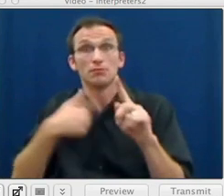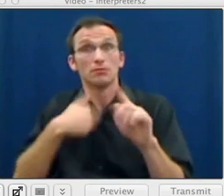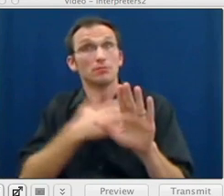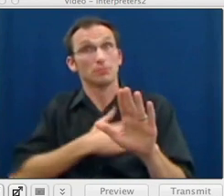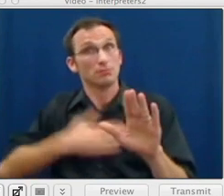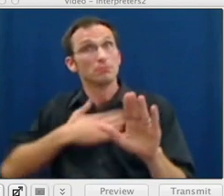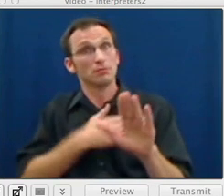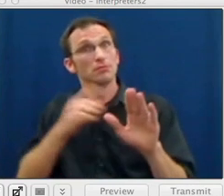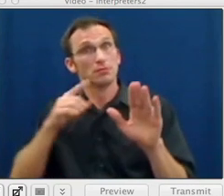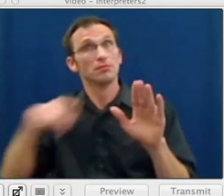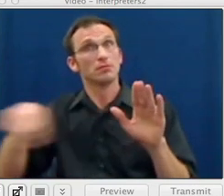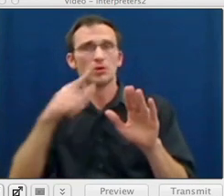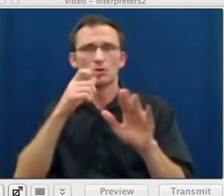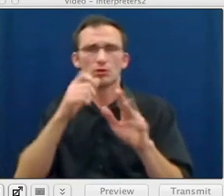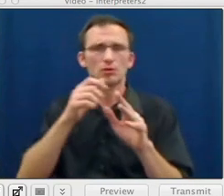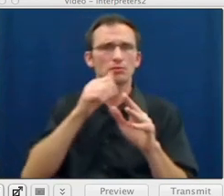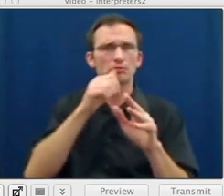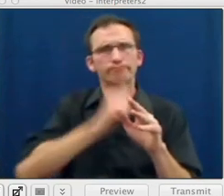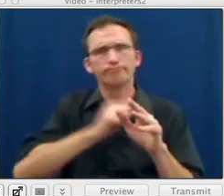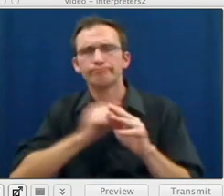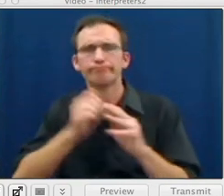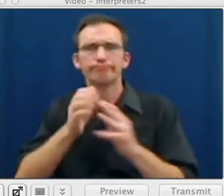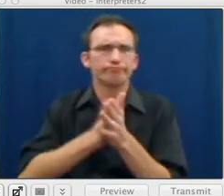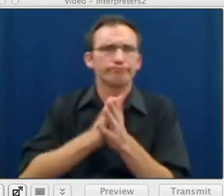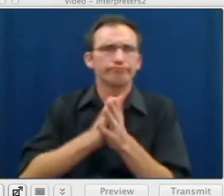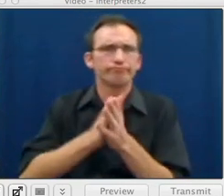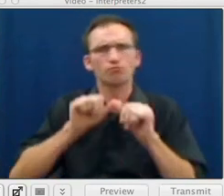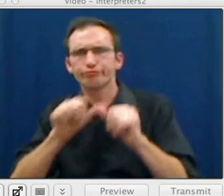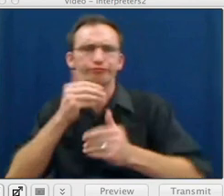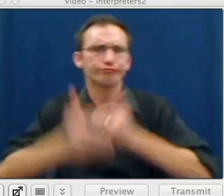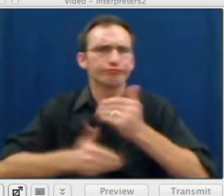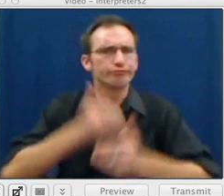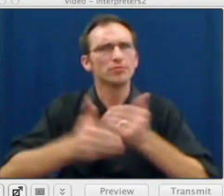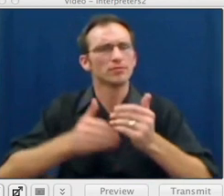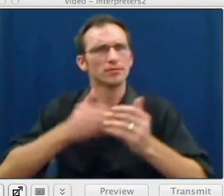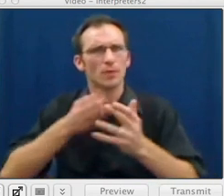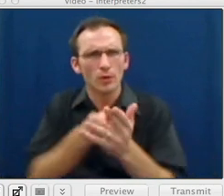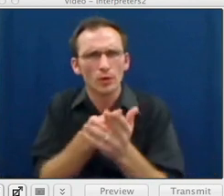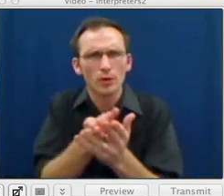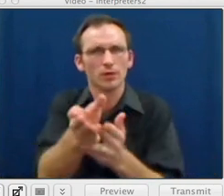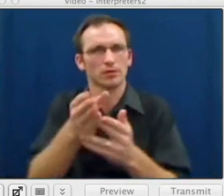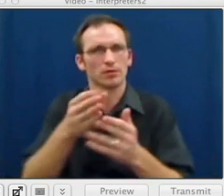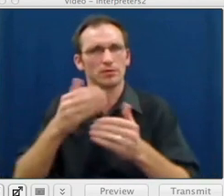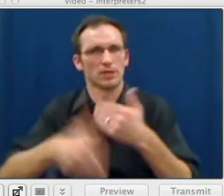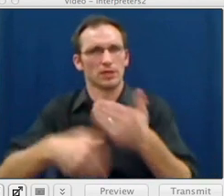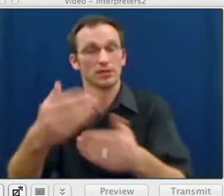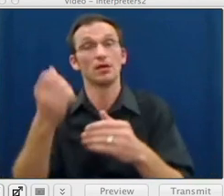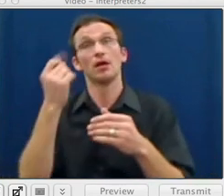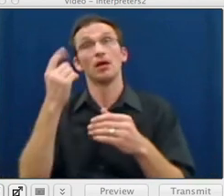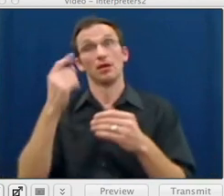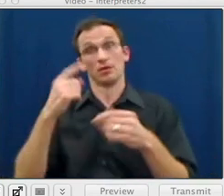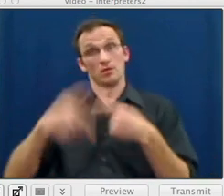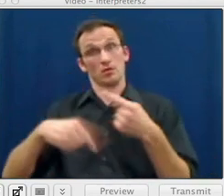perseverance of the people who stayed with me through this process, because the discussion of consequences and